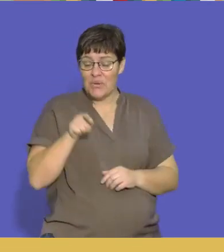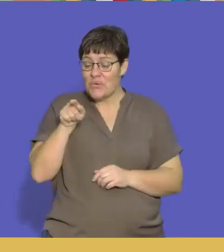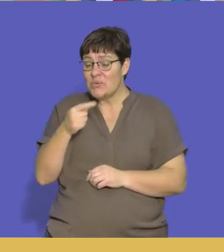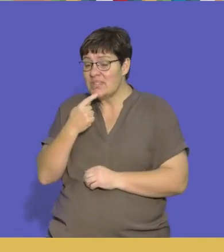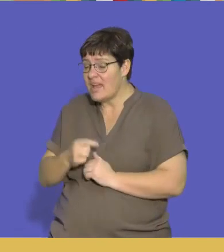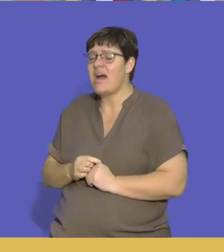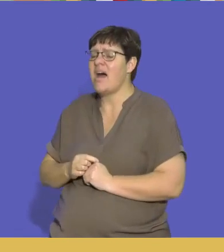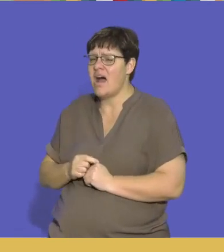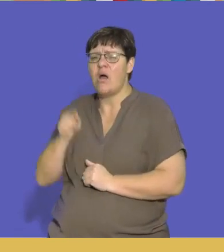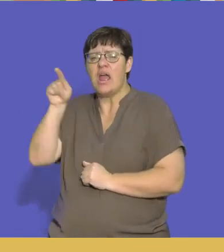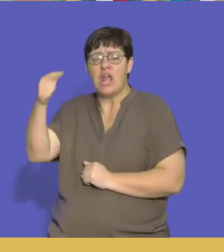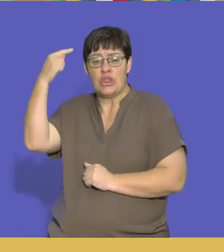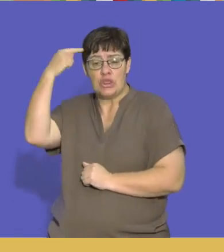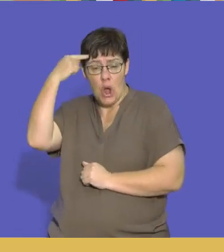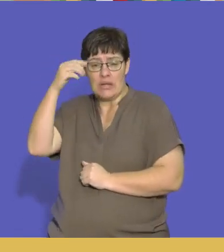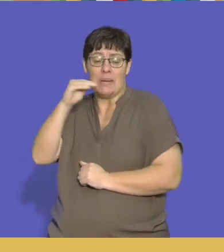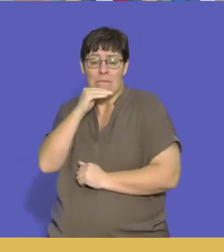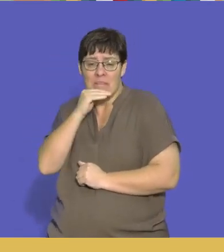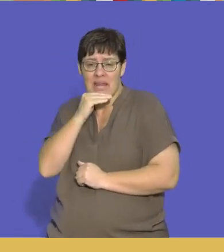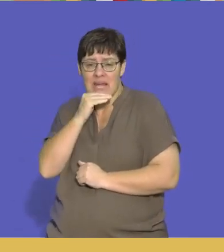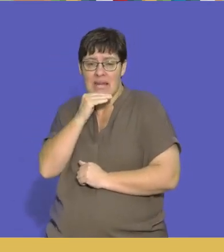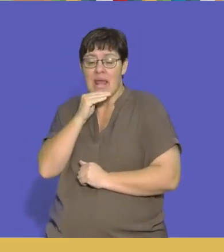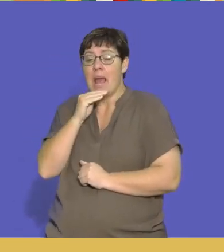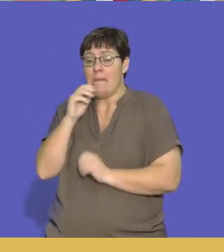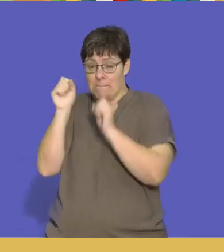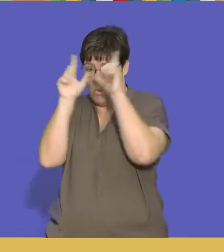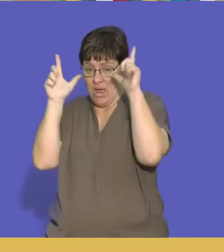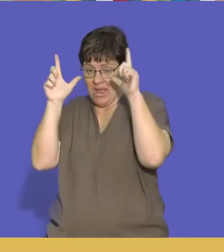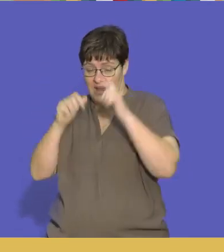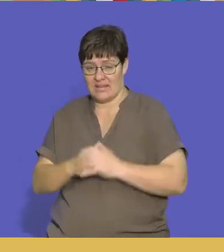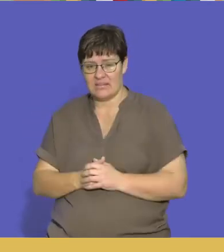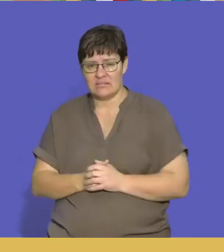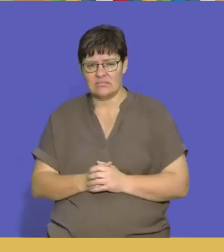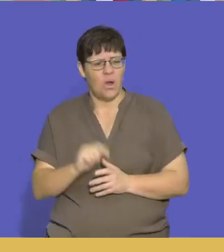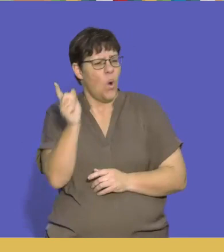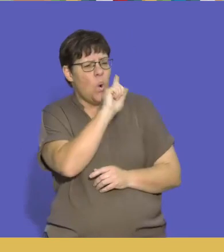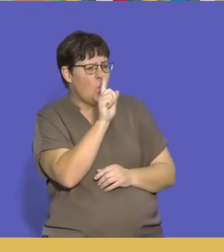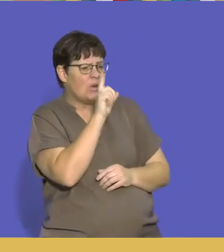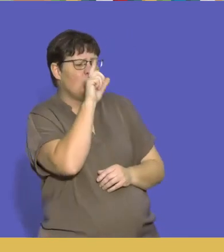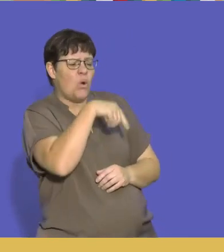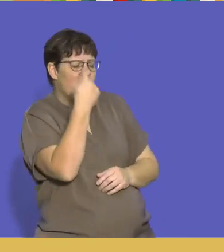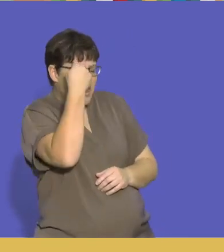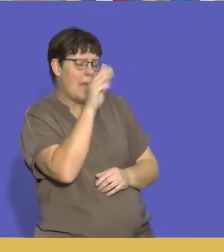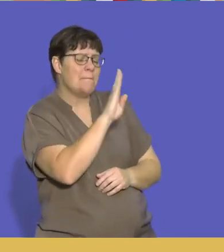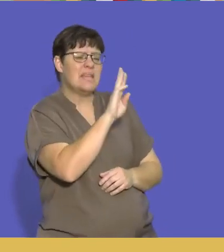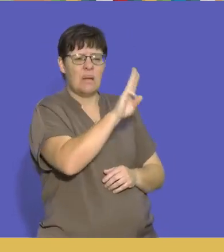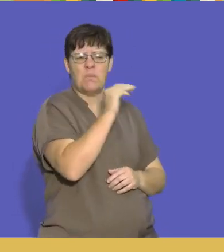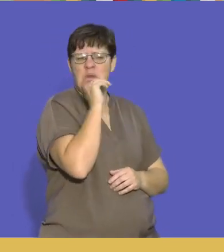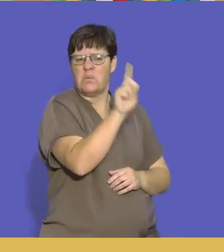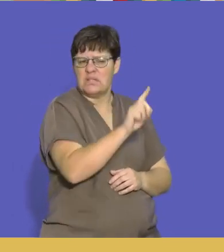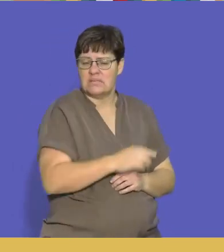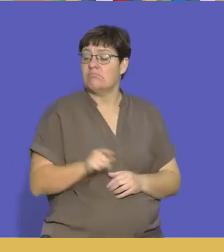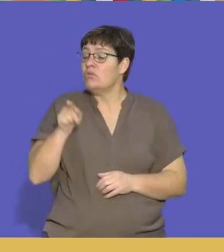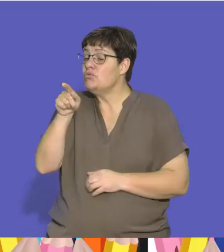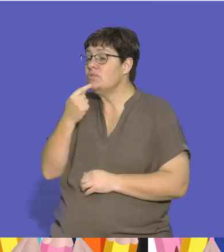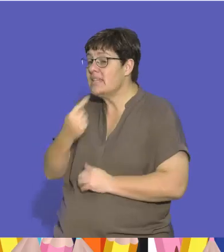say, he thought it meant beware. Let's try that. What did Crow think BW meant?